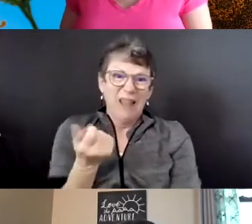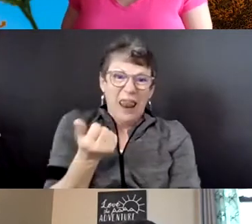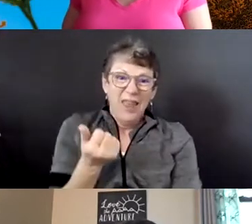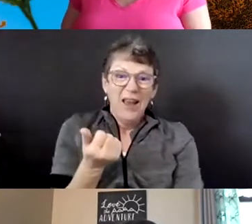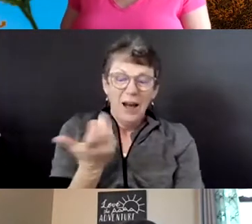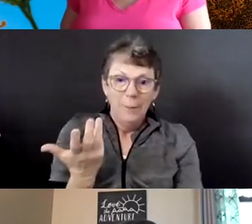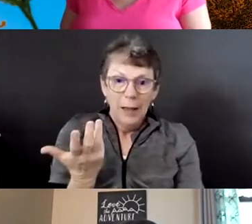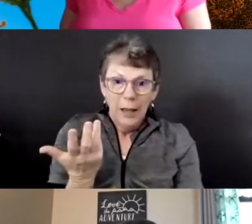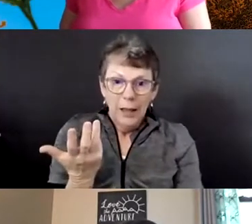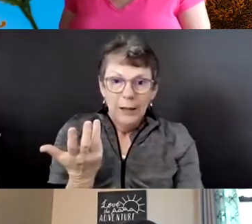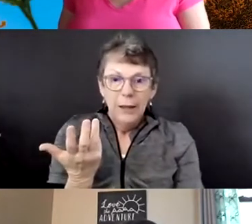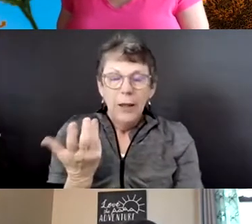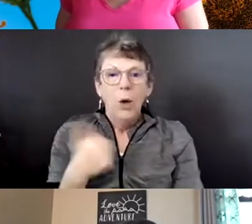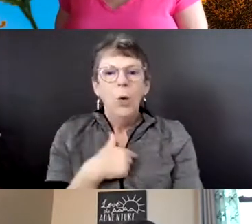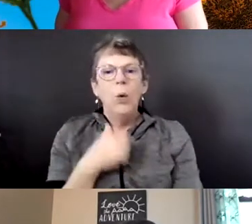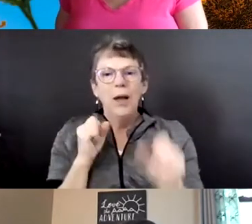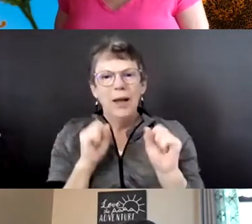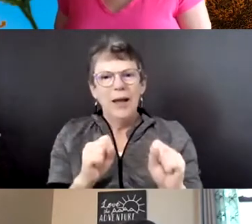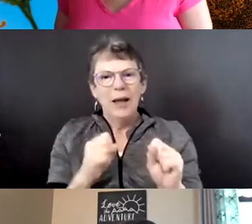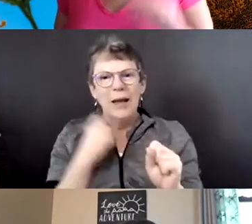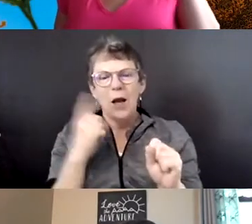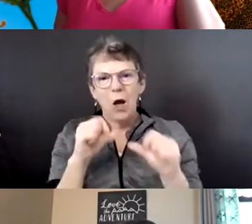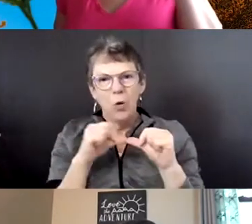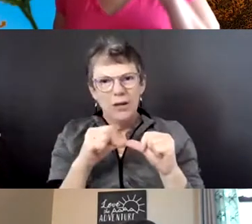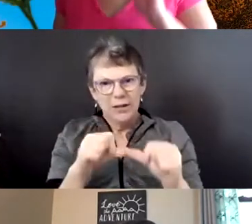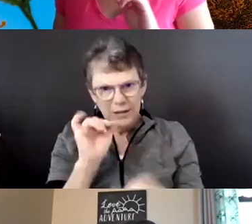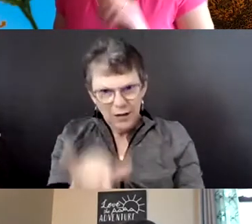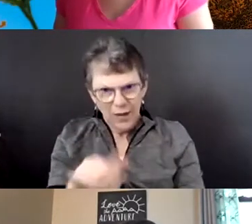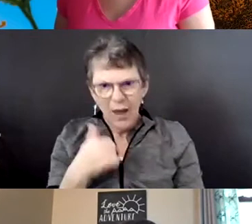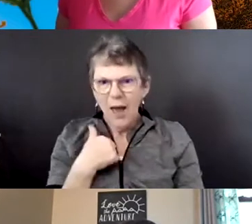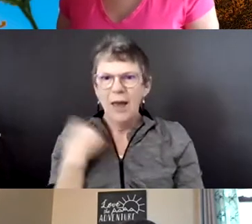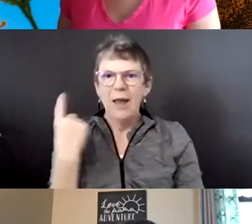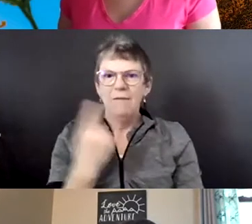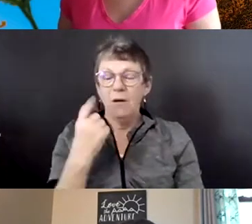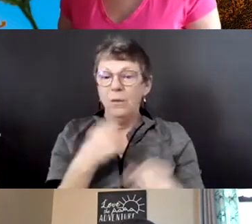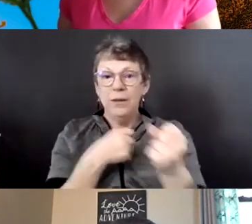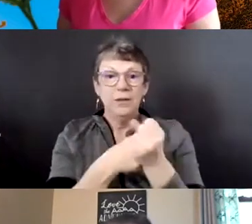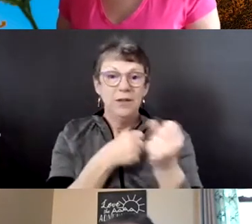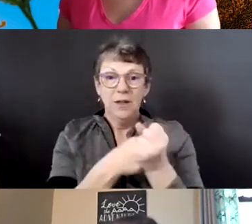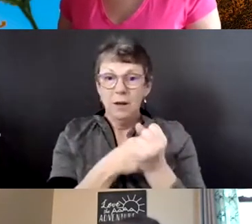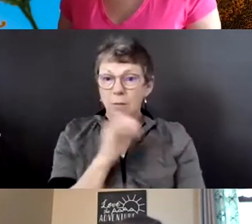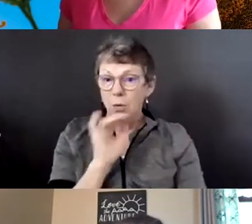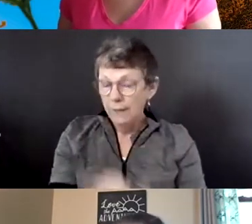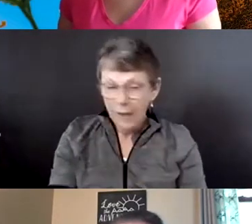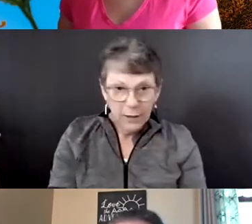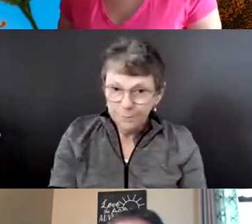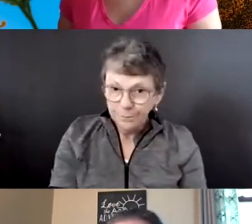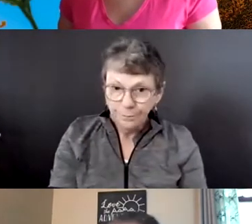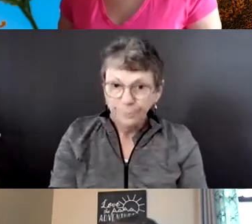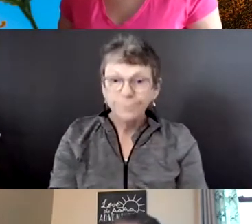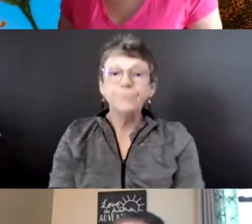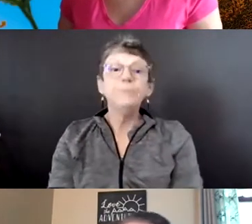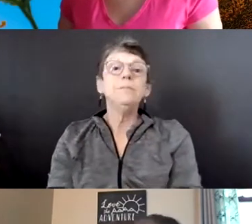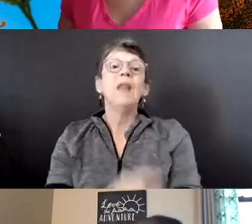can always continue that. So I have always supported that. And, we look at Governor Kelly